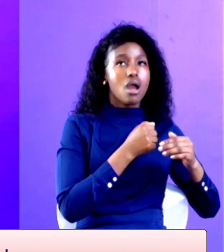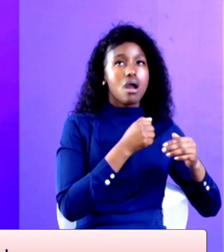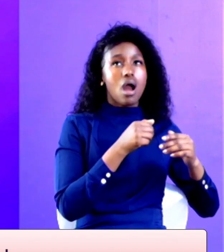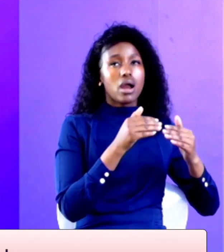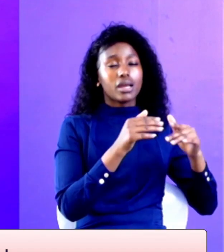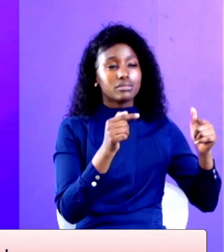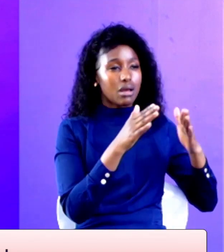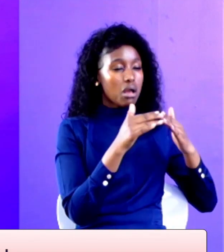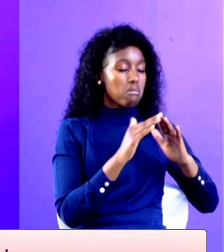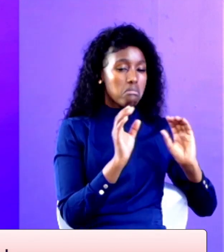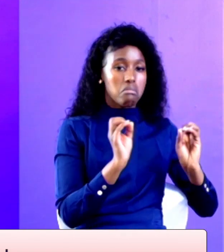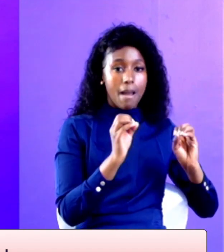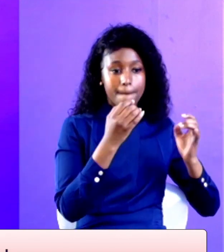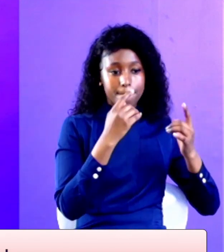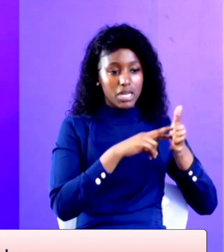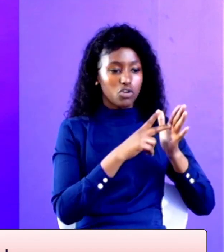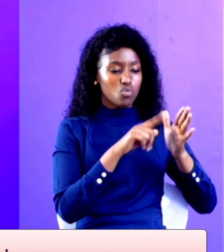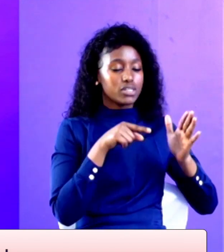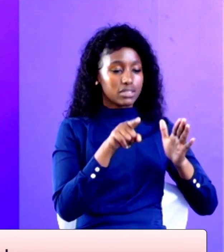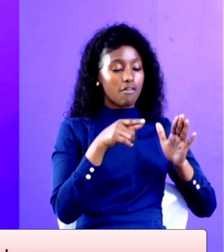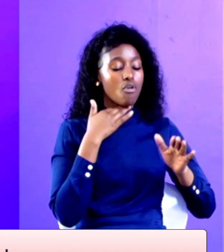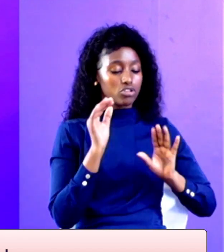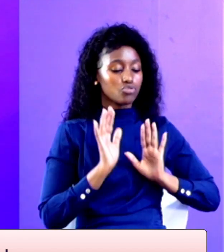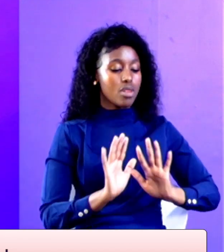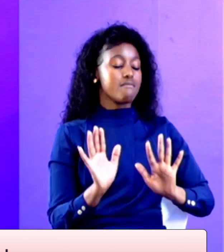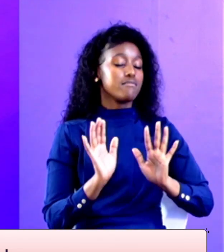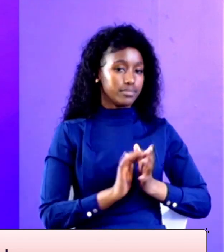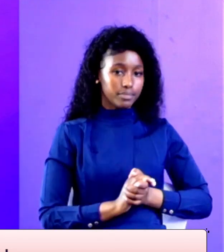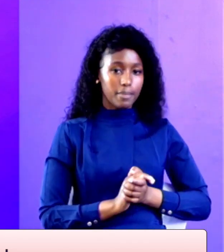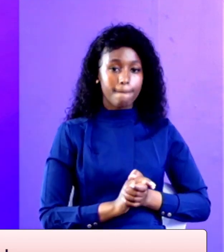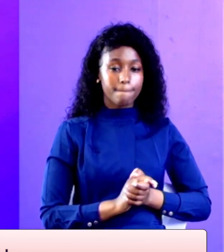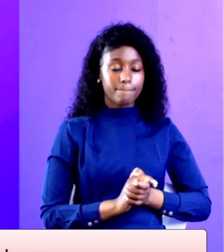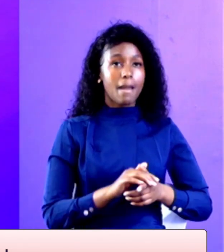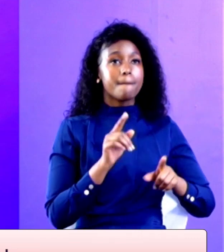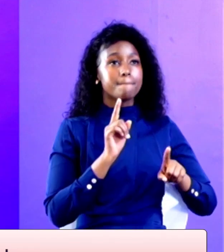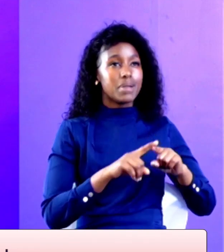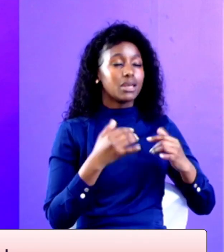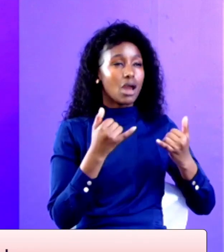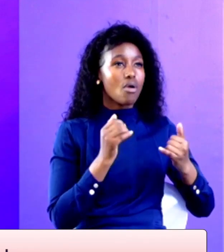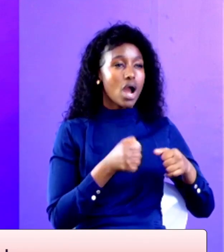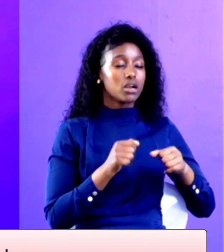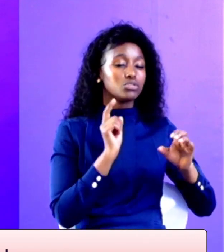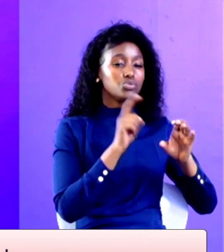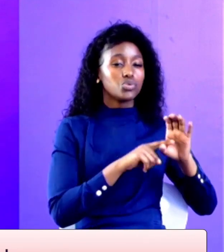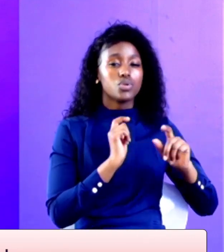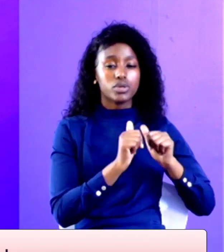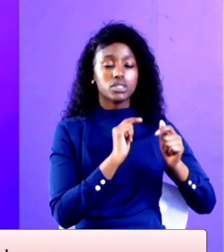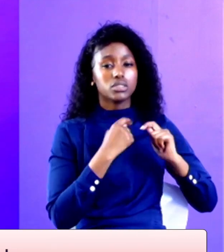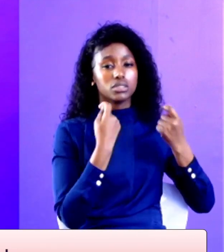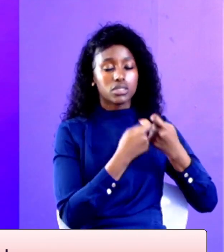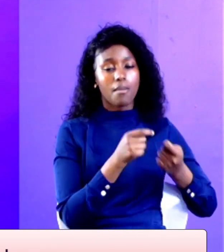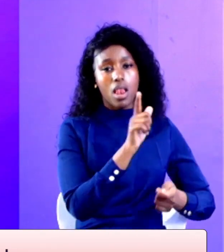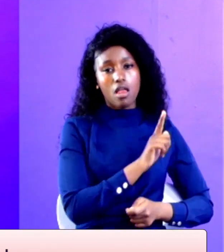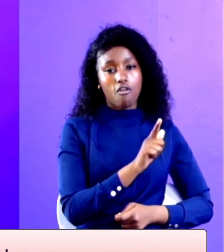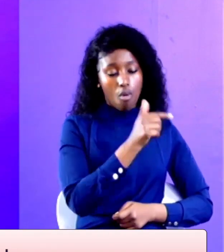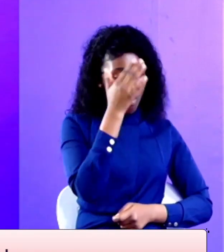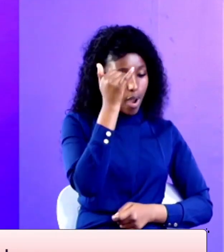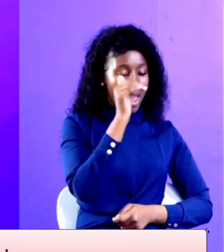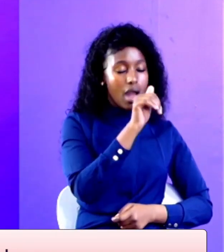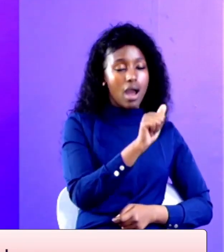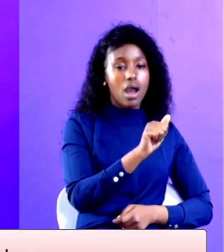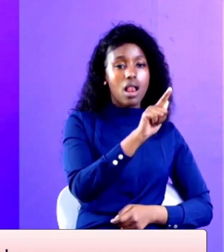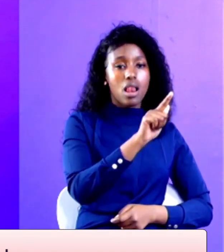to leave, and the most destined team that he can join is Liverpool, because Al Nassr came in with